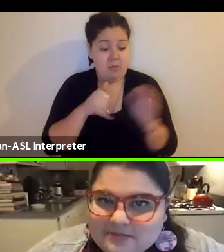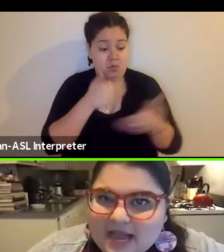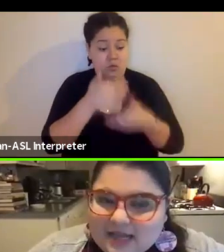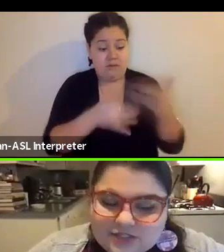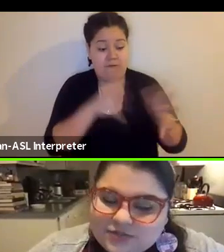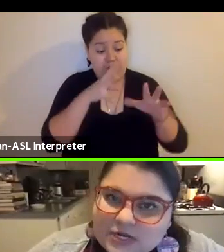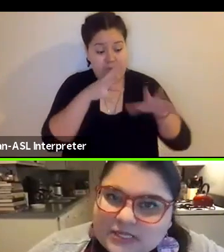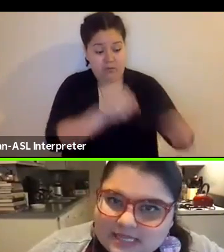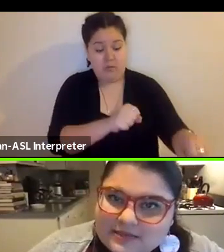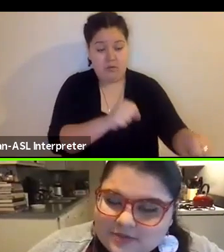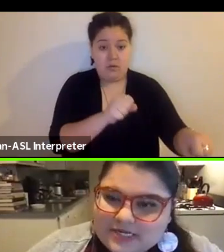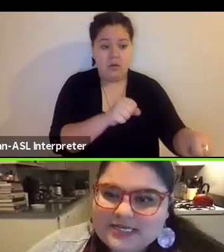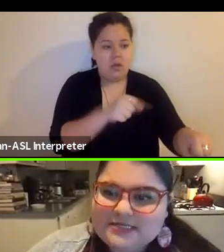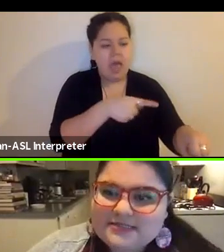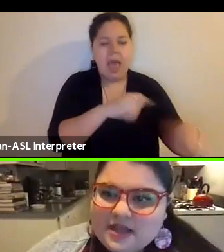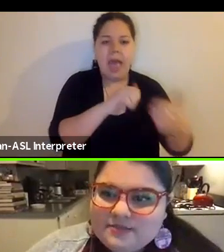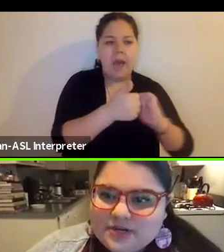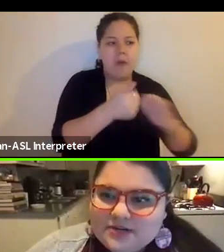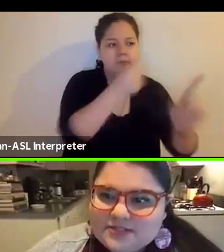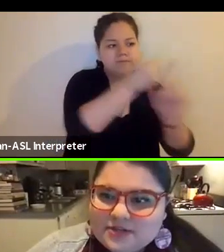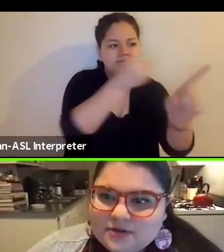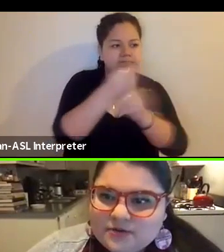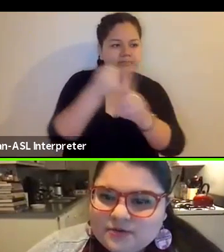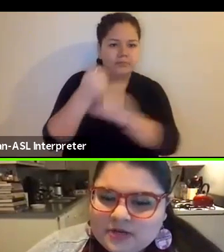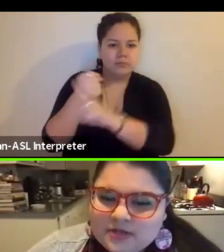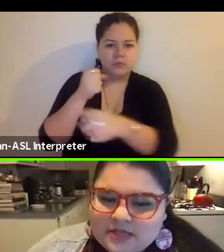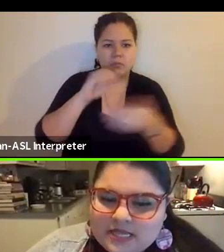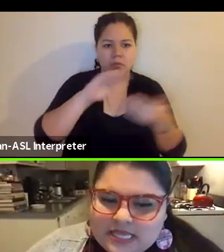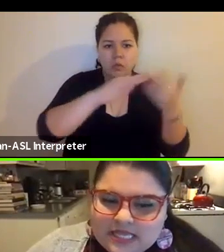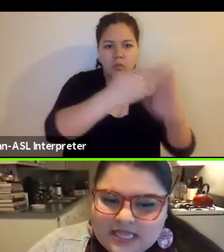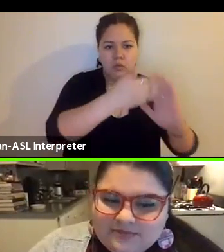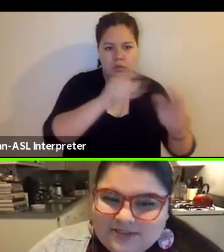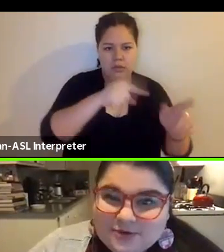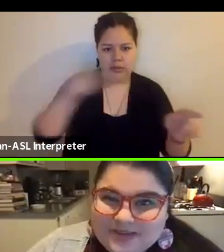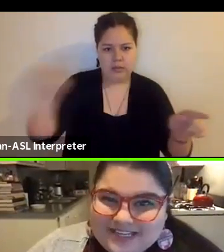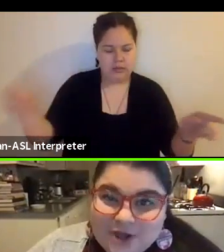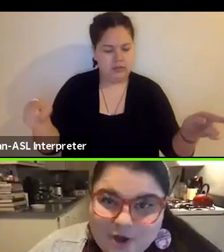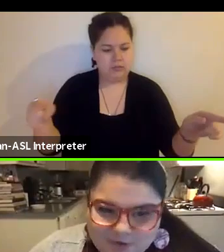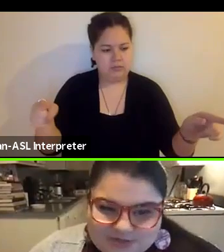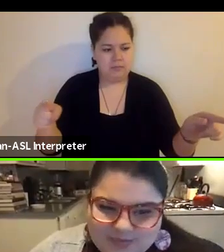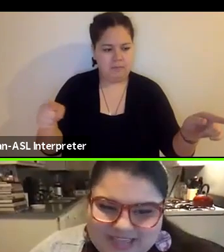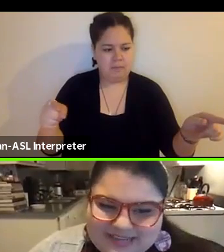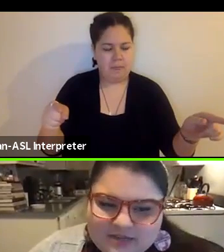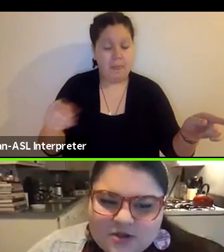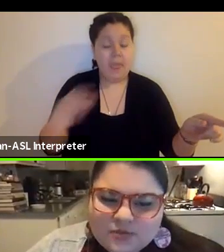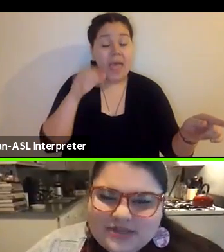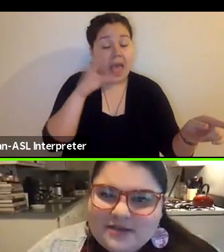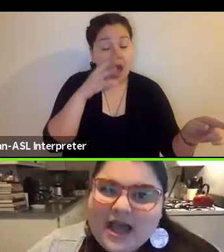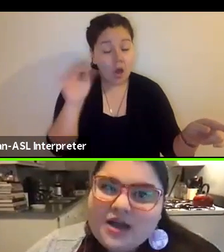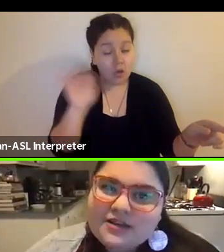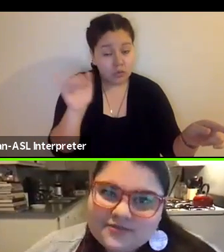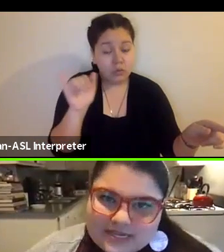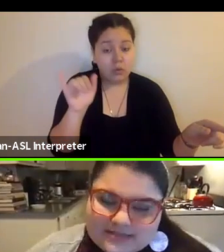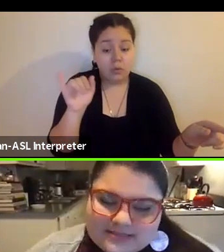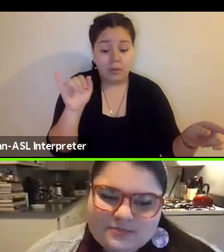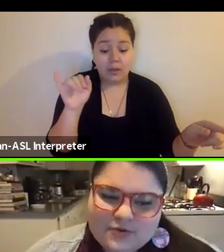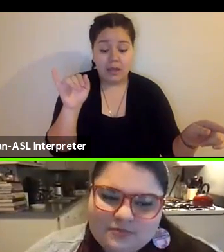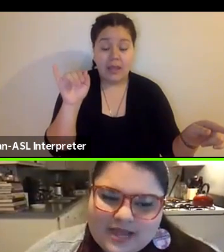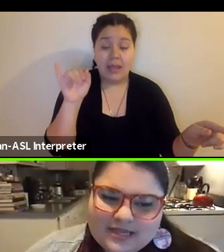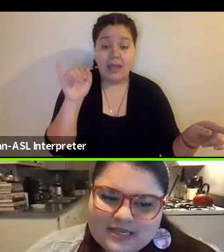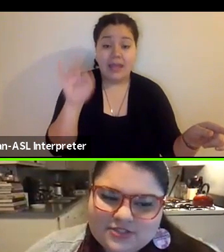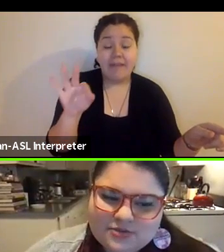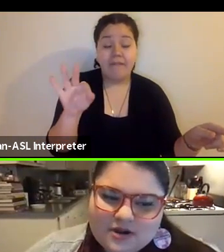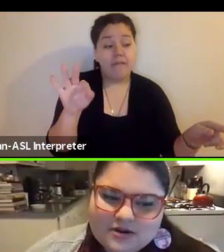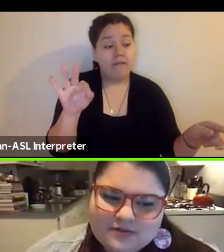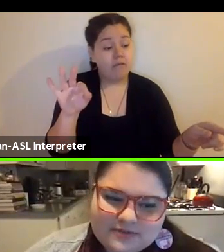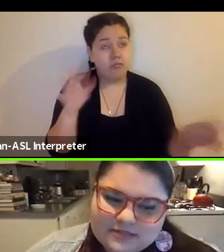direct impacts to frontline communities, but also if and or when, hopefully when, we come out of this and move